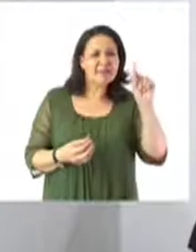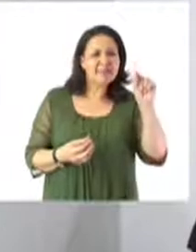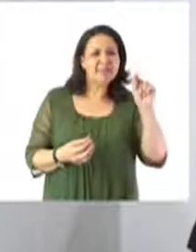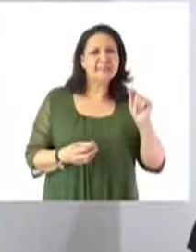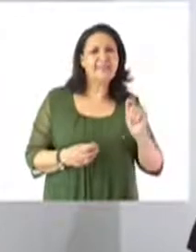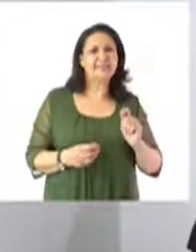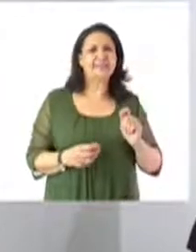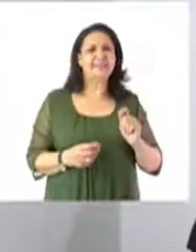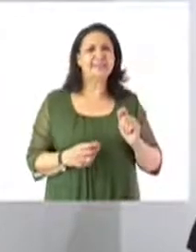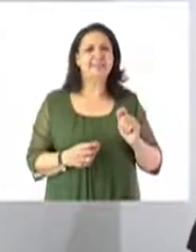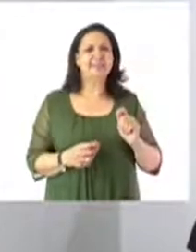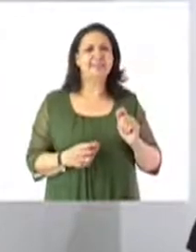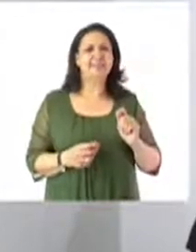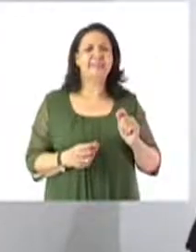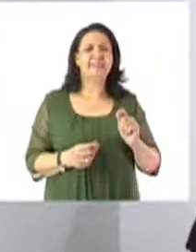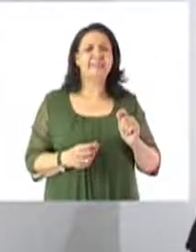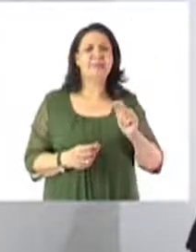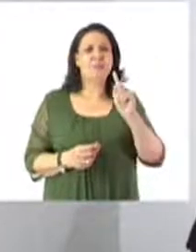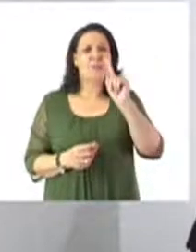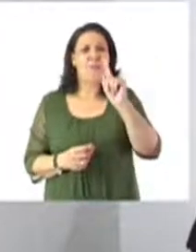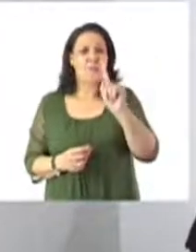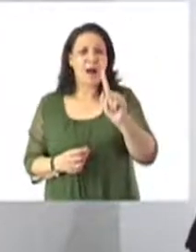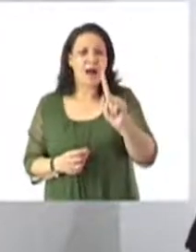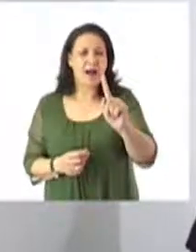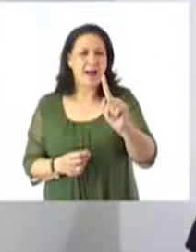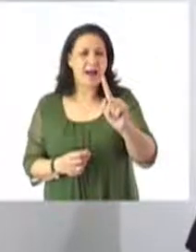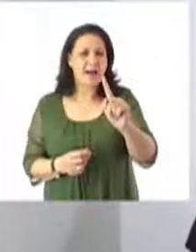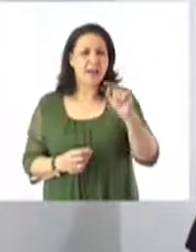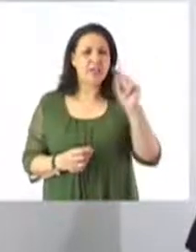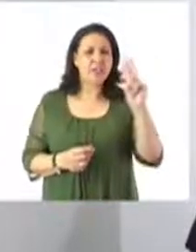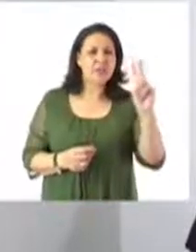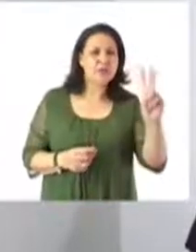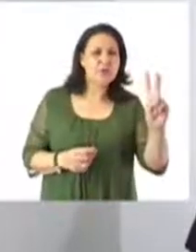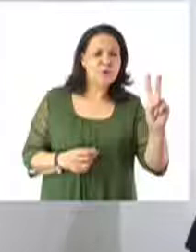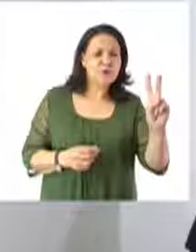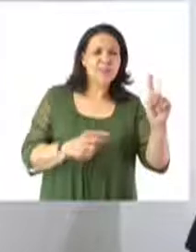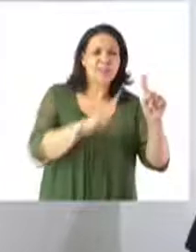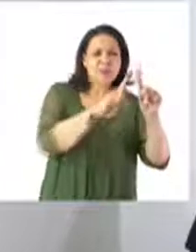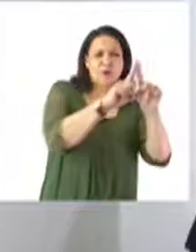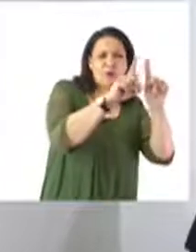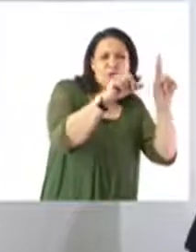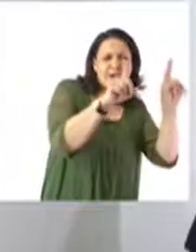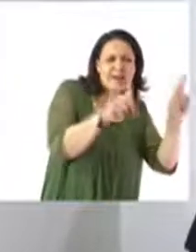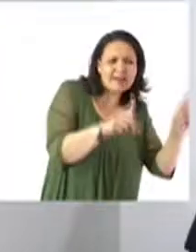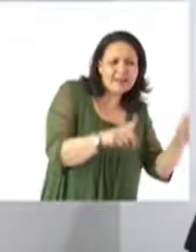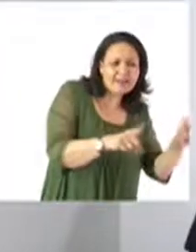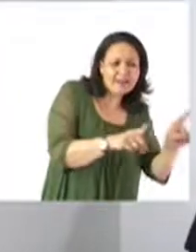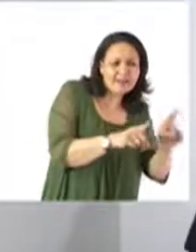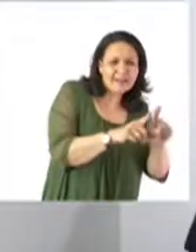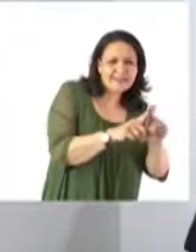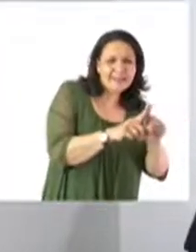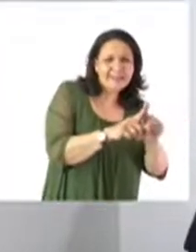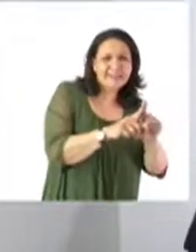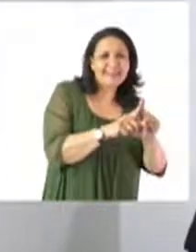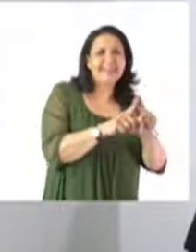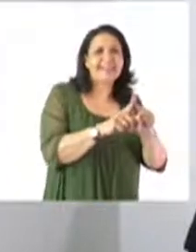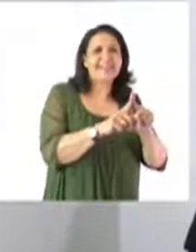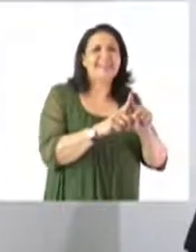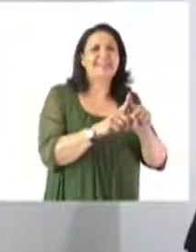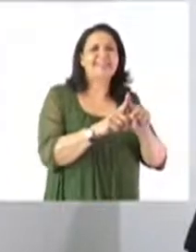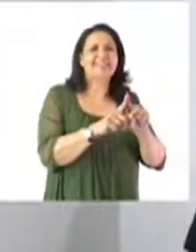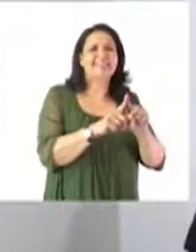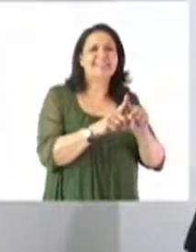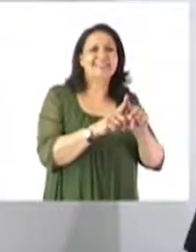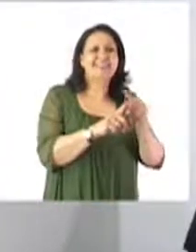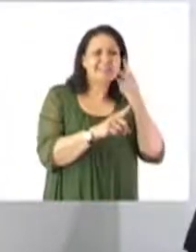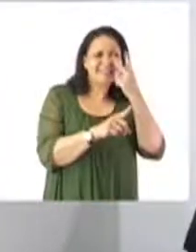birds on page 12. 1, 2. Now next to the birds, you will see a block. Can you